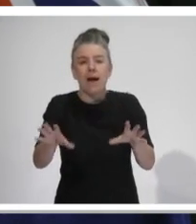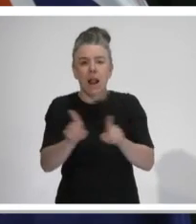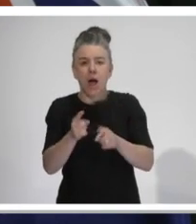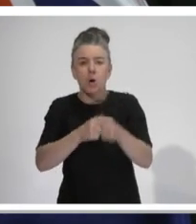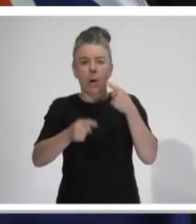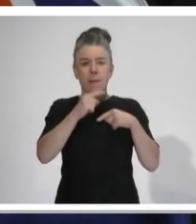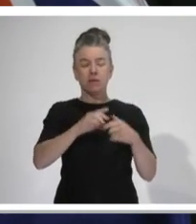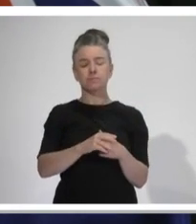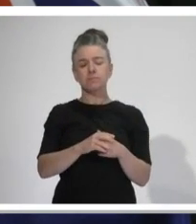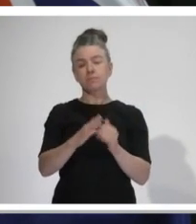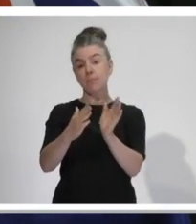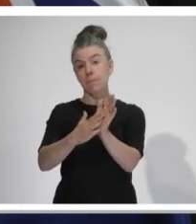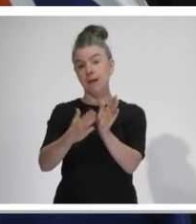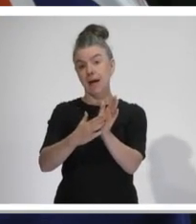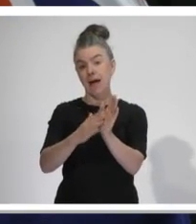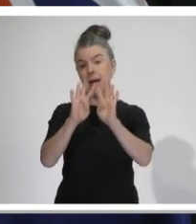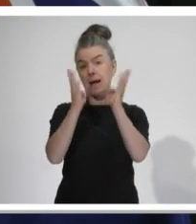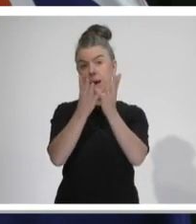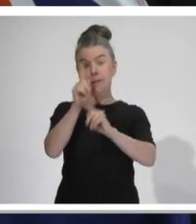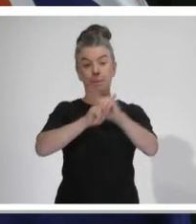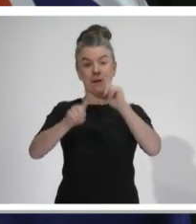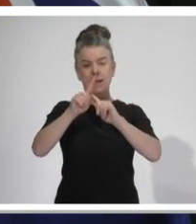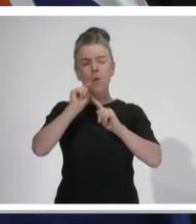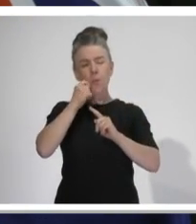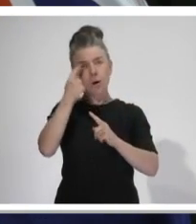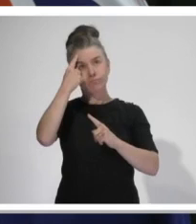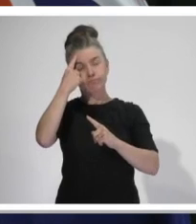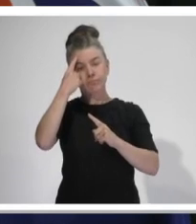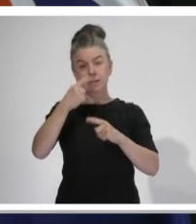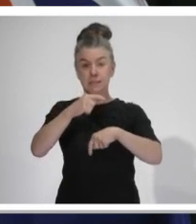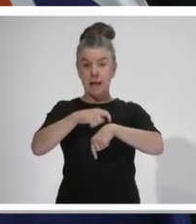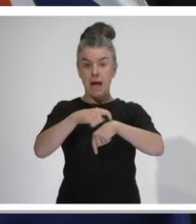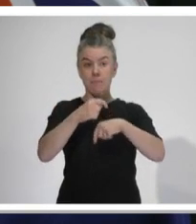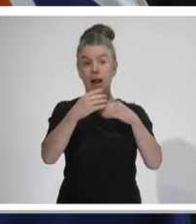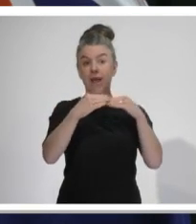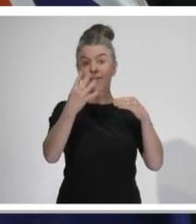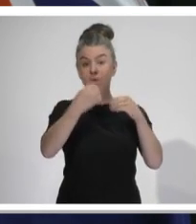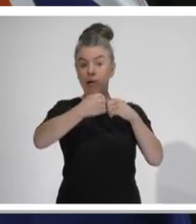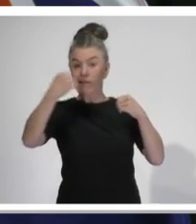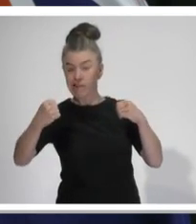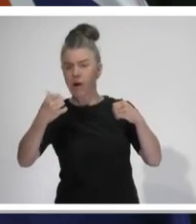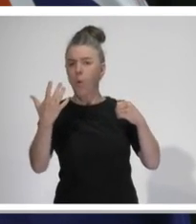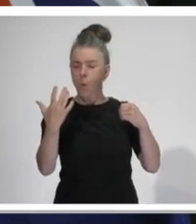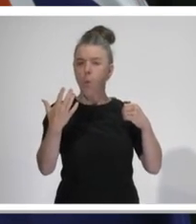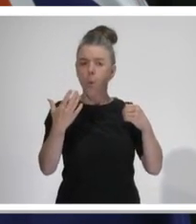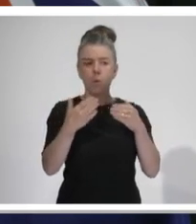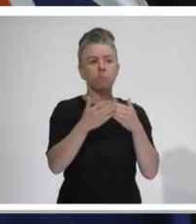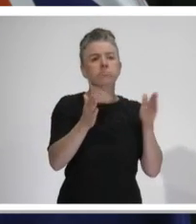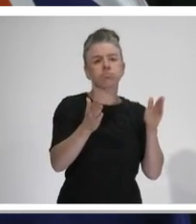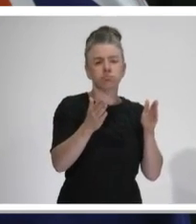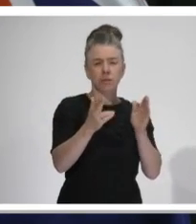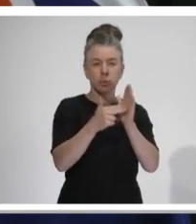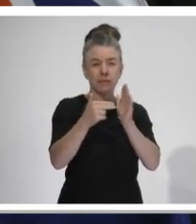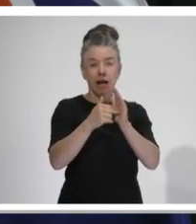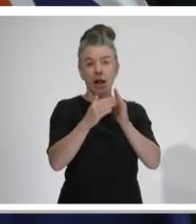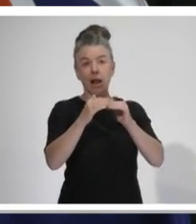to extend the Level 4 timeframe from midnight on Wednesday, or whether the country or some of it will move to Level 3. I want to say